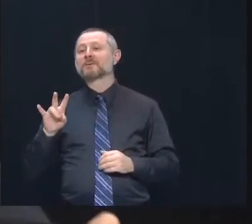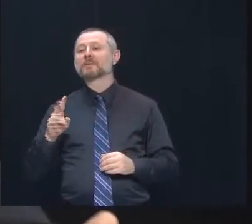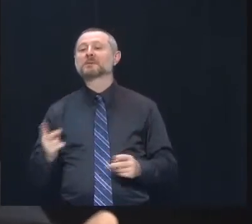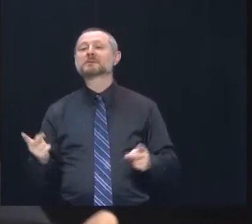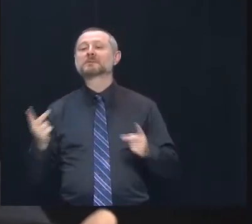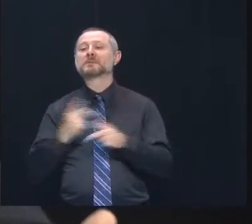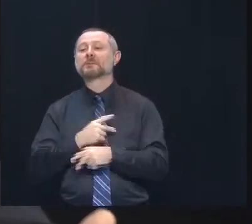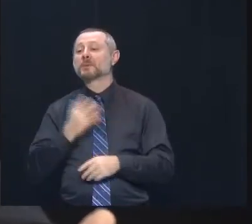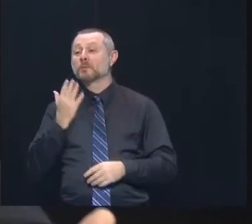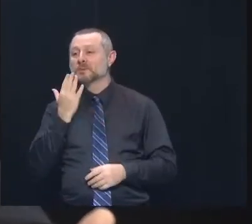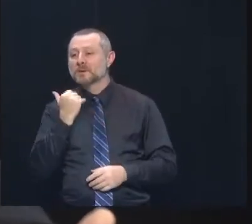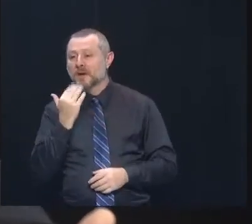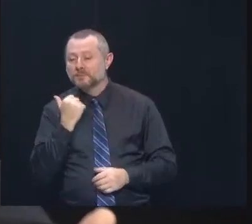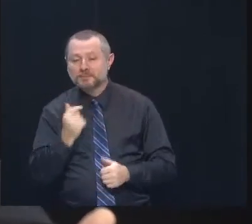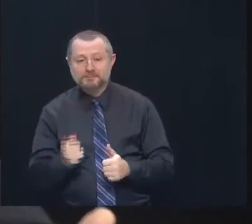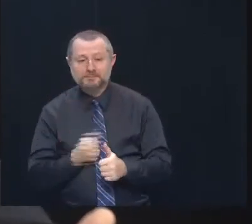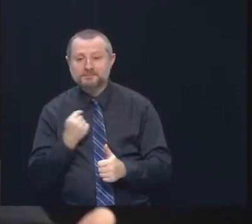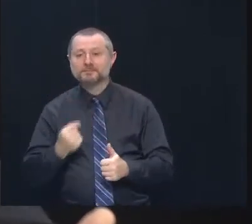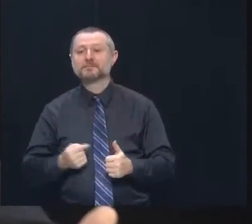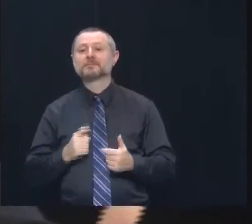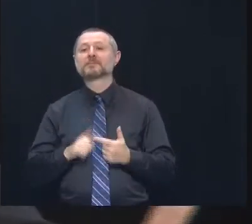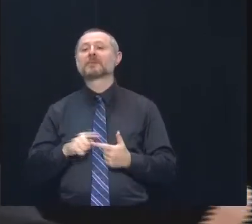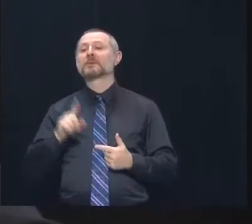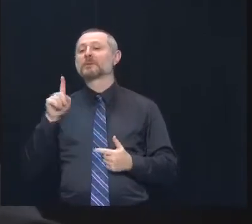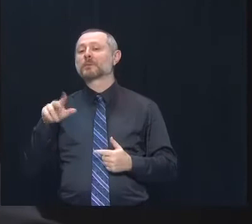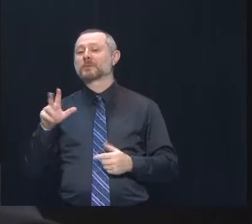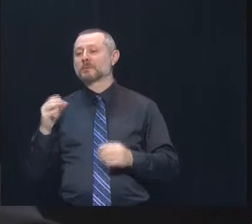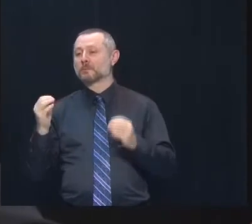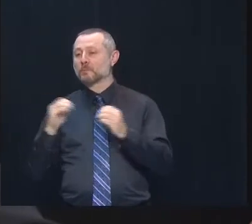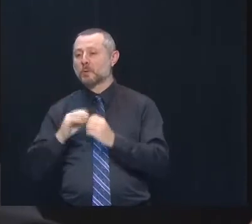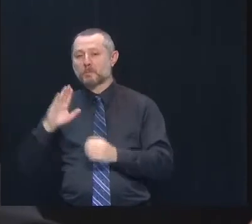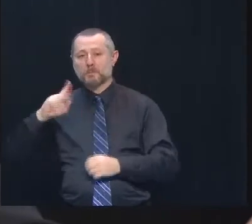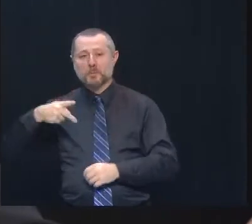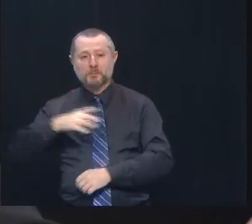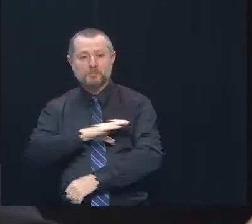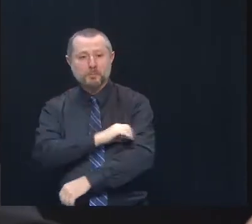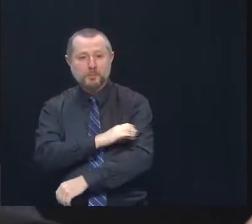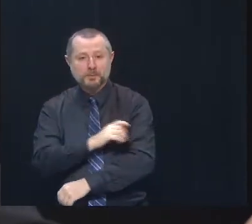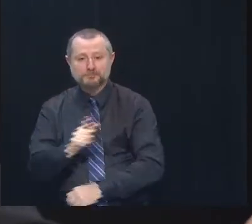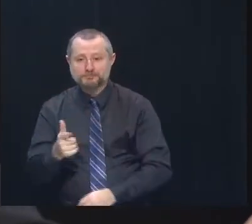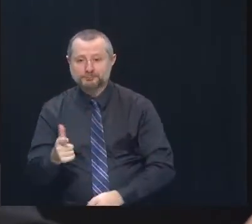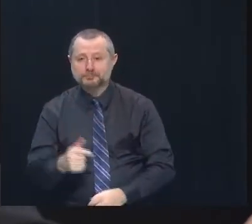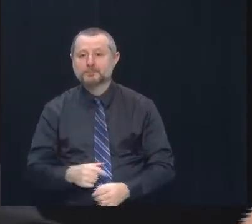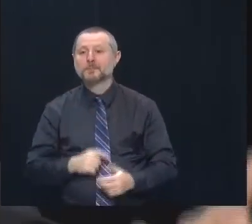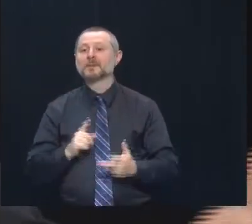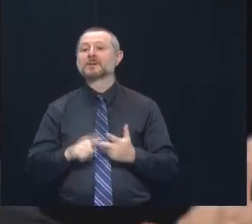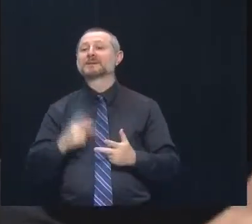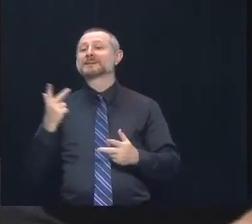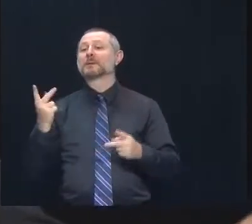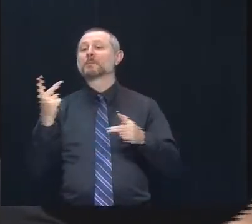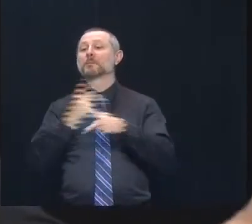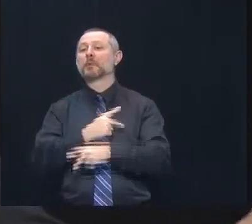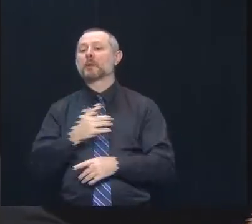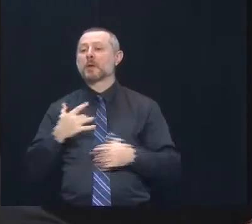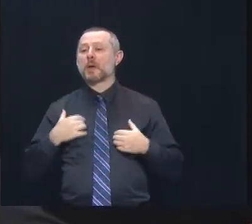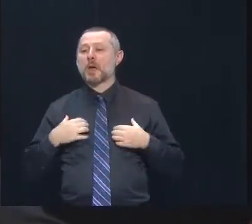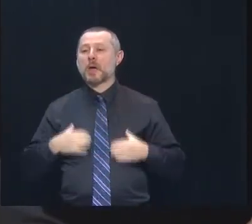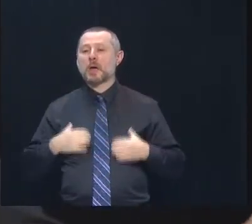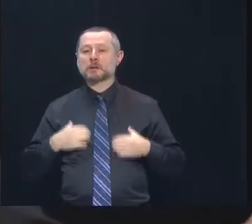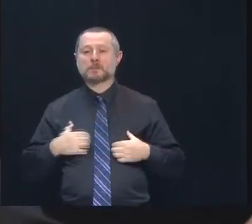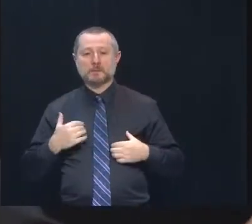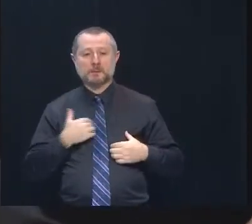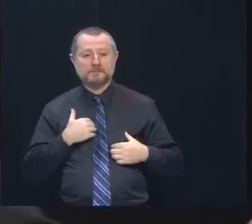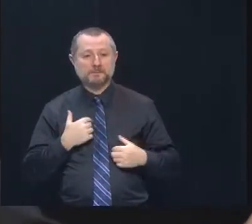1.3 times more likely to have an obesity issue, 3 times more likely to have asthma. Why? Because they don't have the same